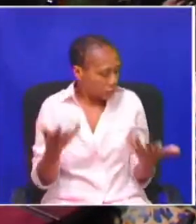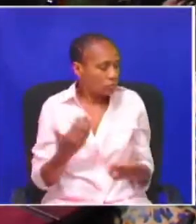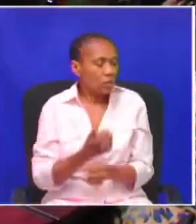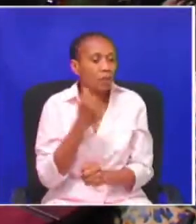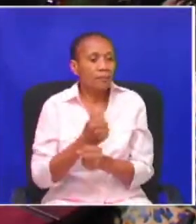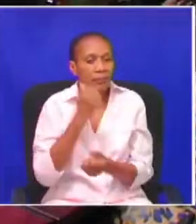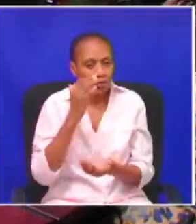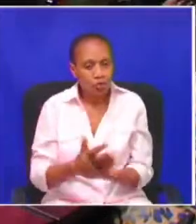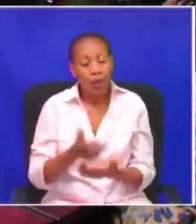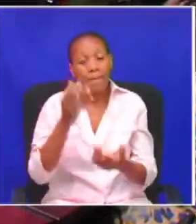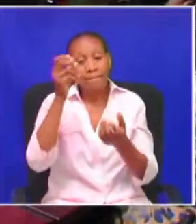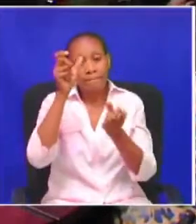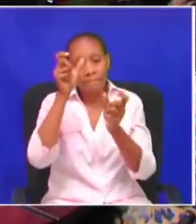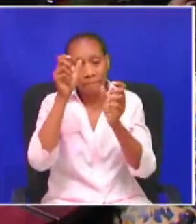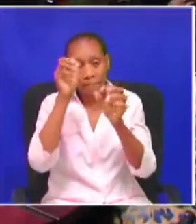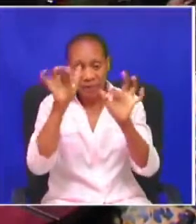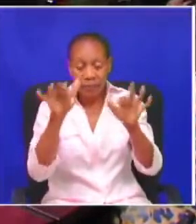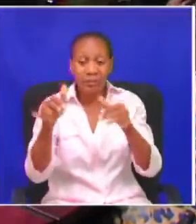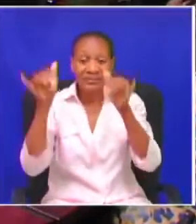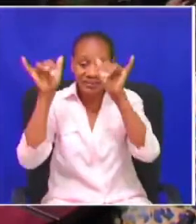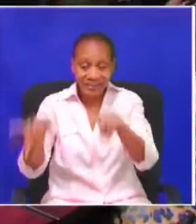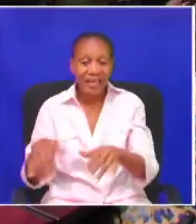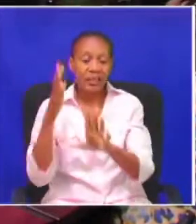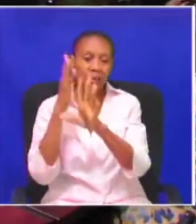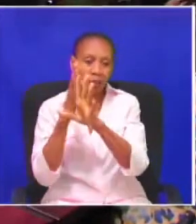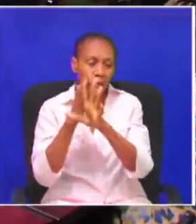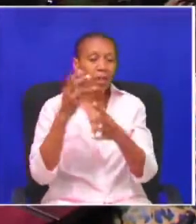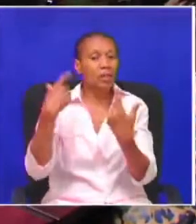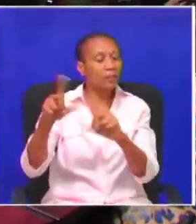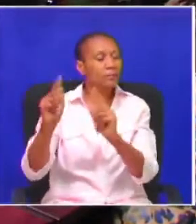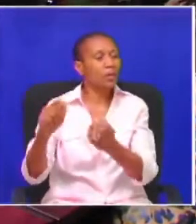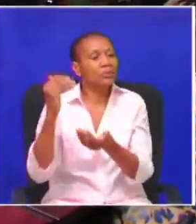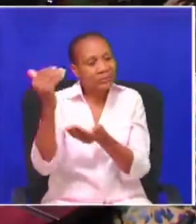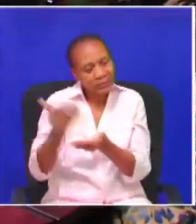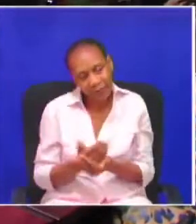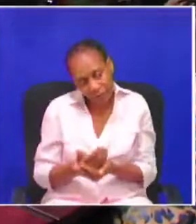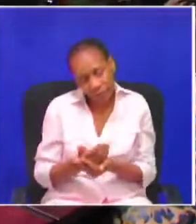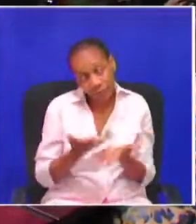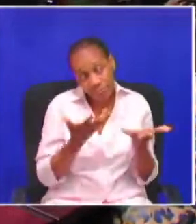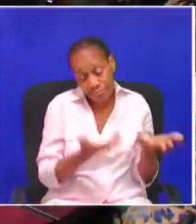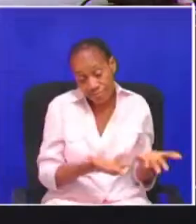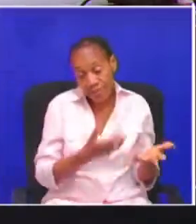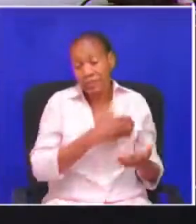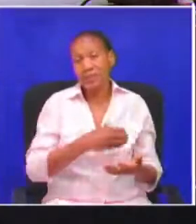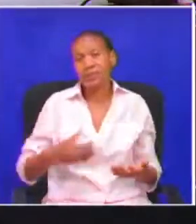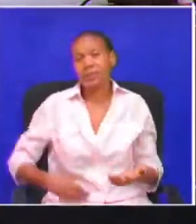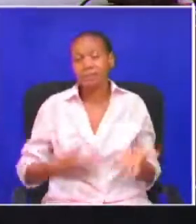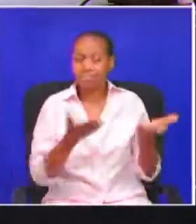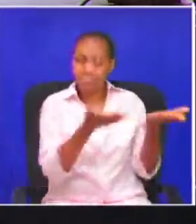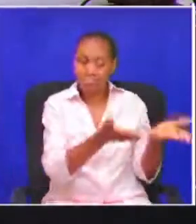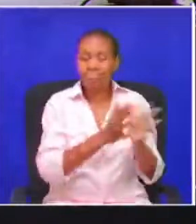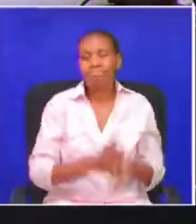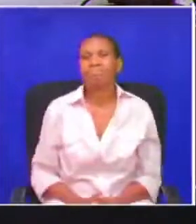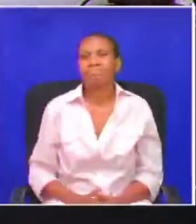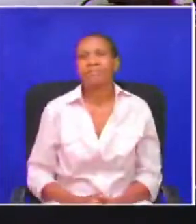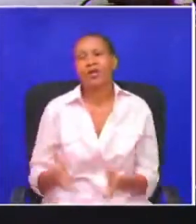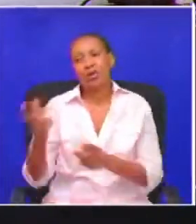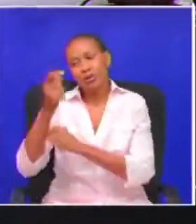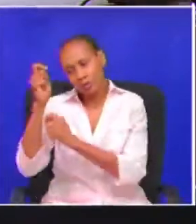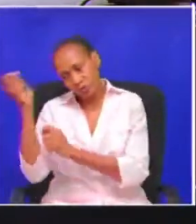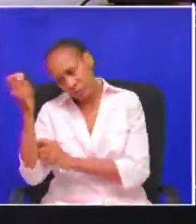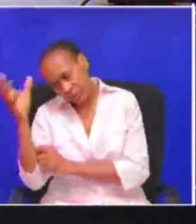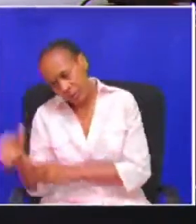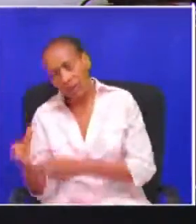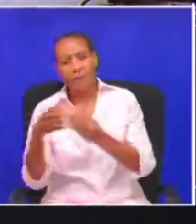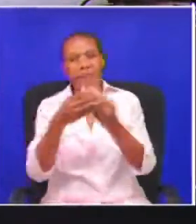of persons living in townships in Cape Town? Honorable President. Honorable Speaker, honorable members,